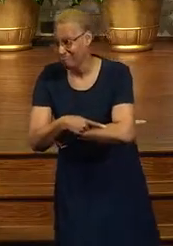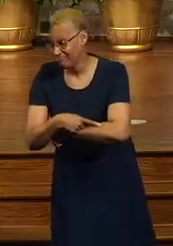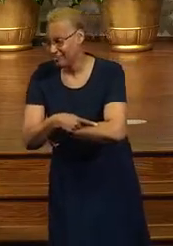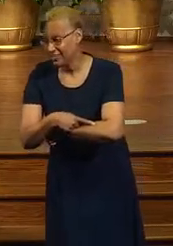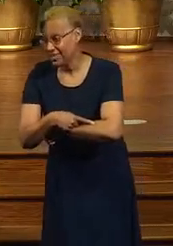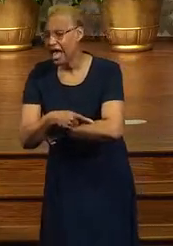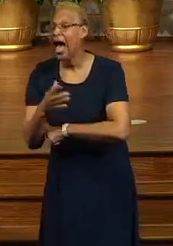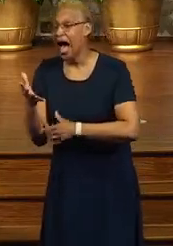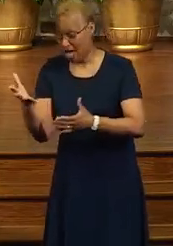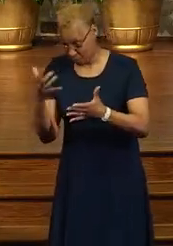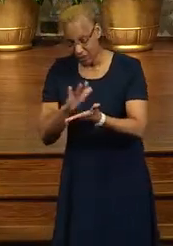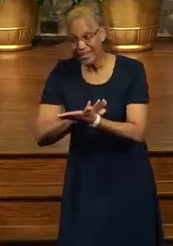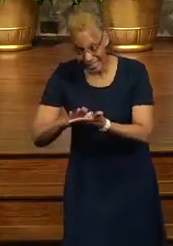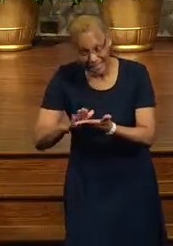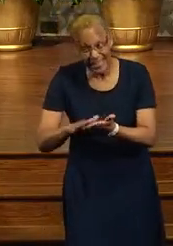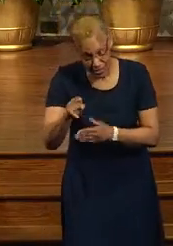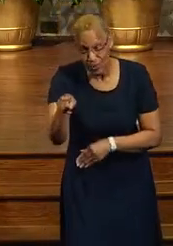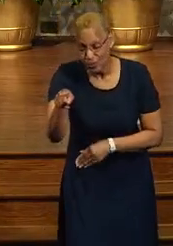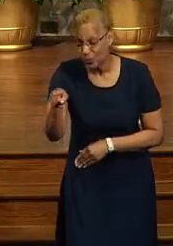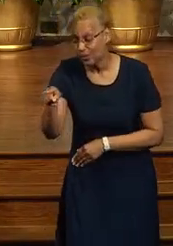I want to clean you up.